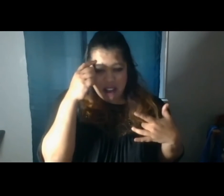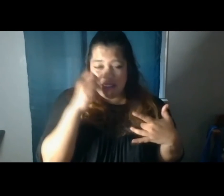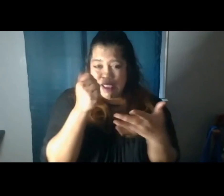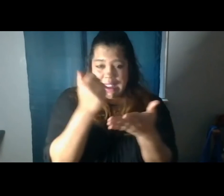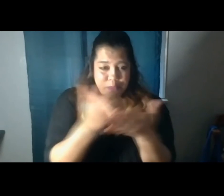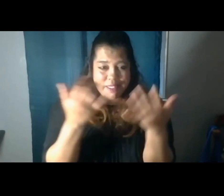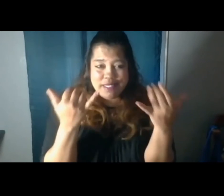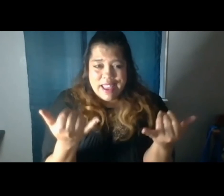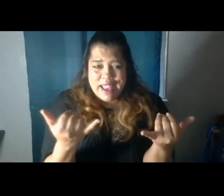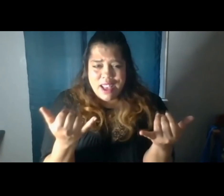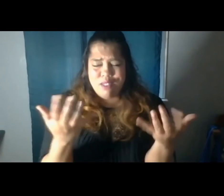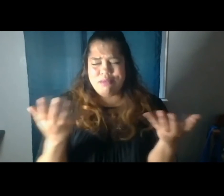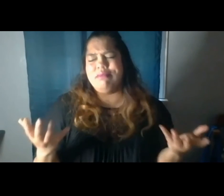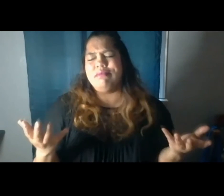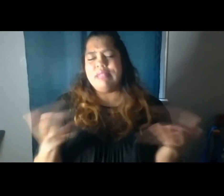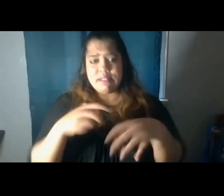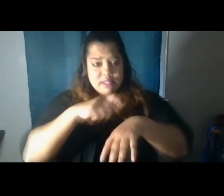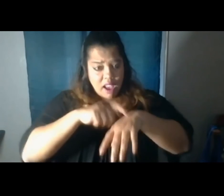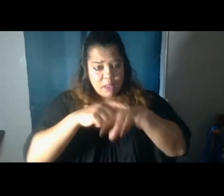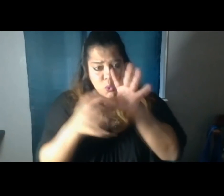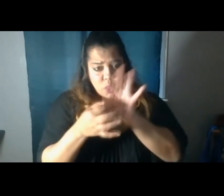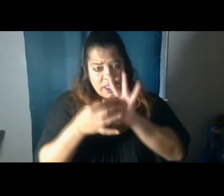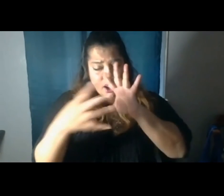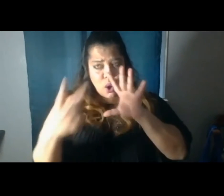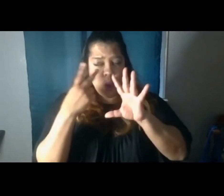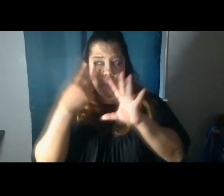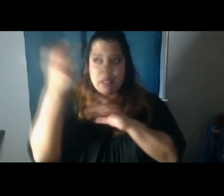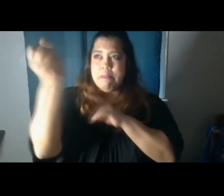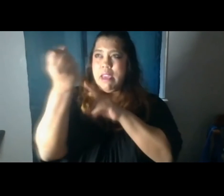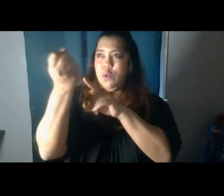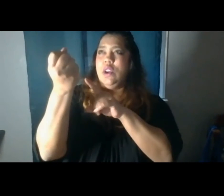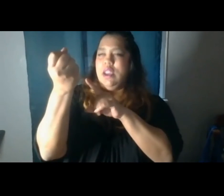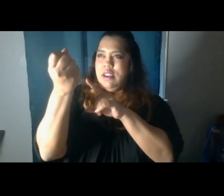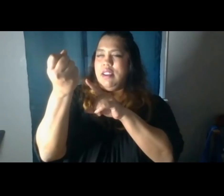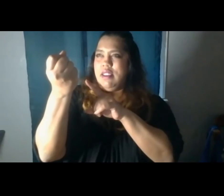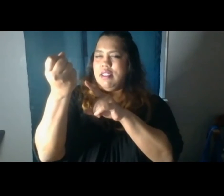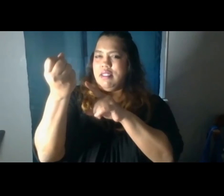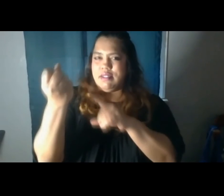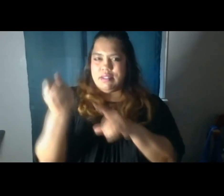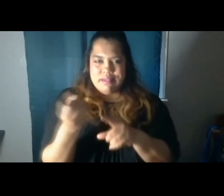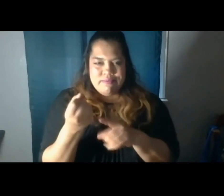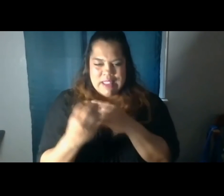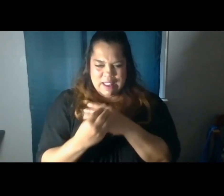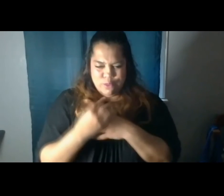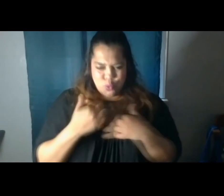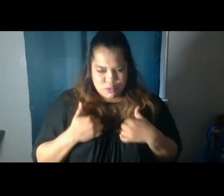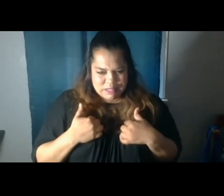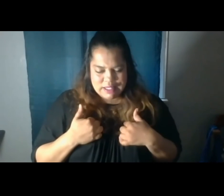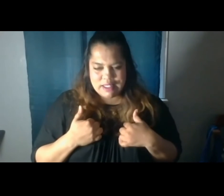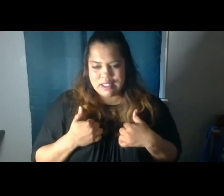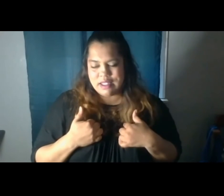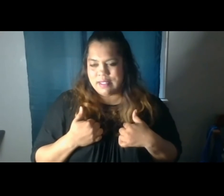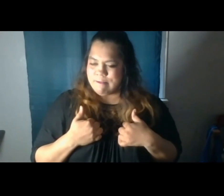now, then I need to let go of that memory the way that it has or might have affected me or might continue to